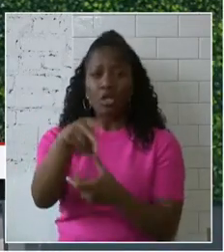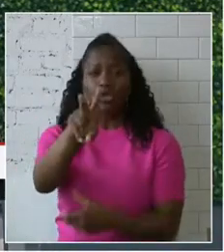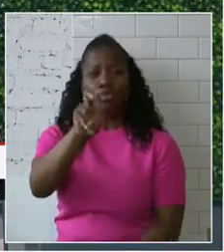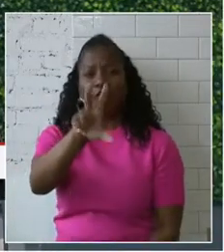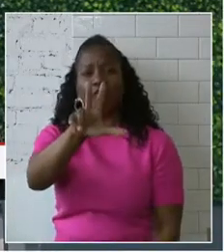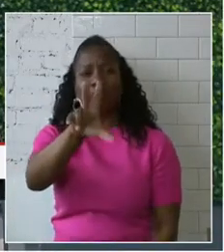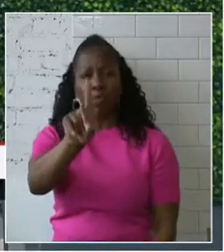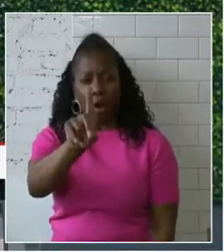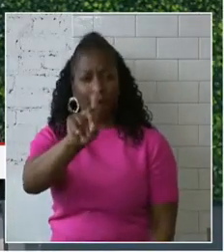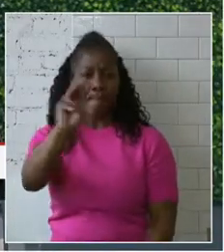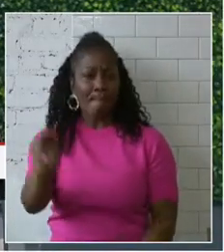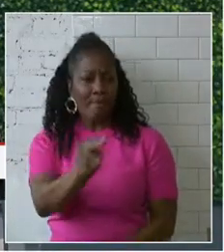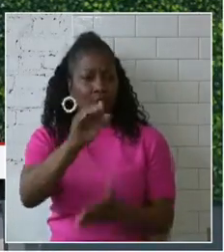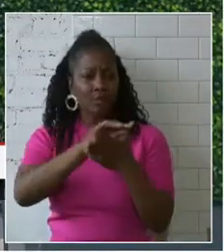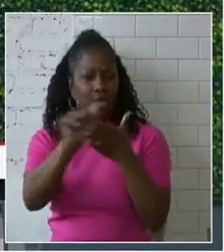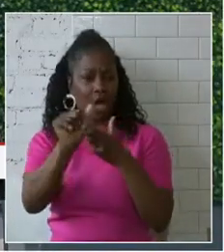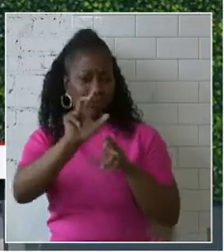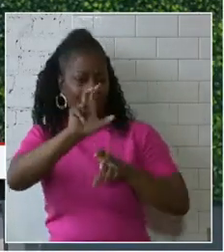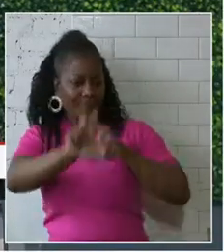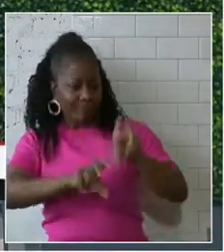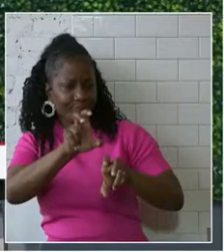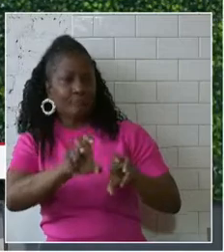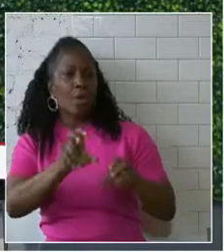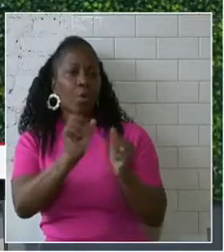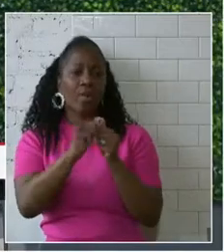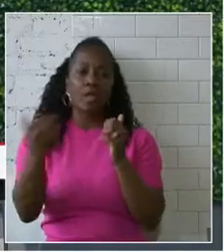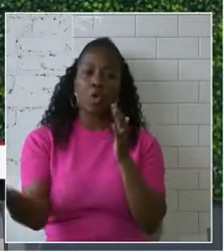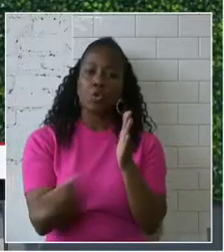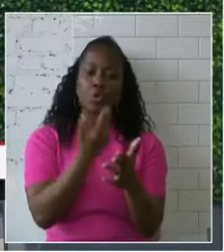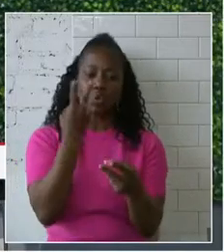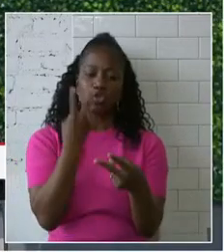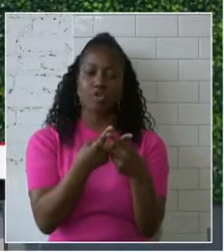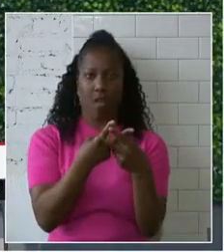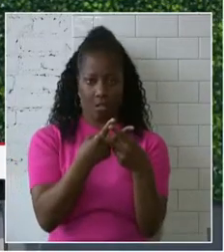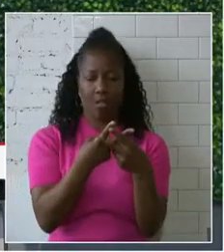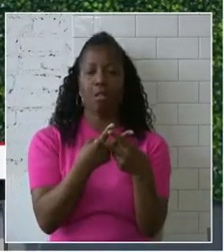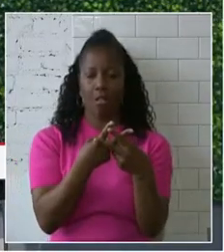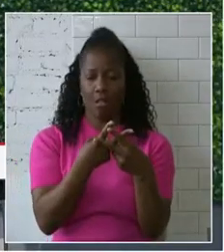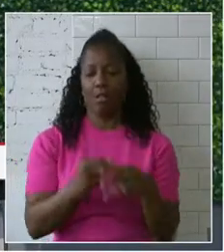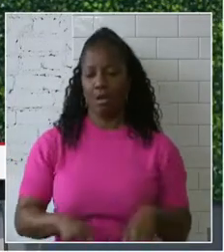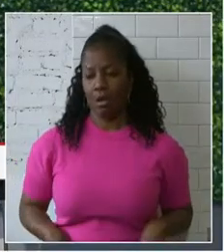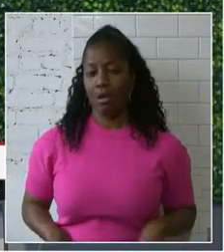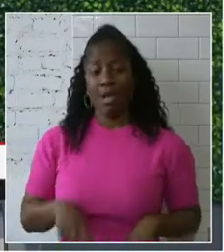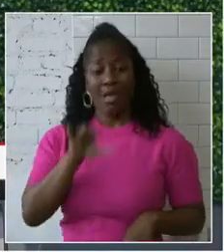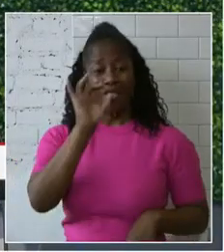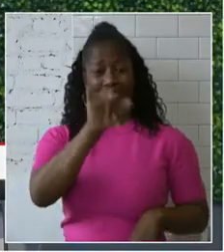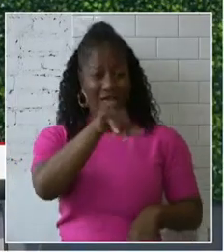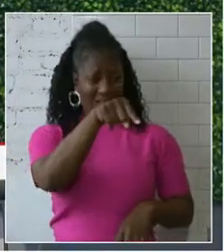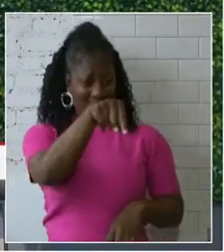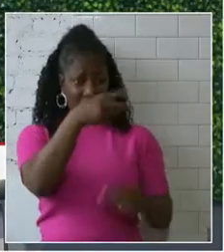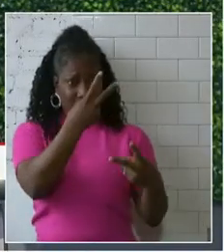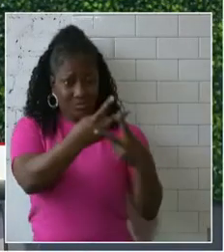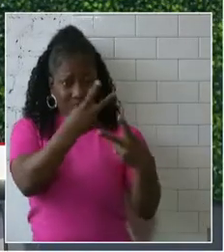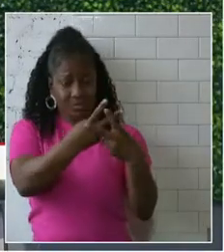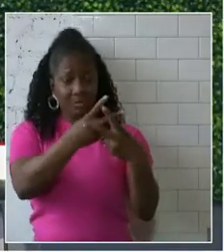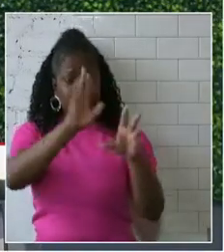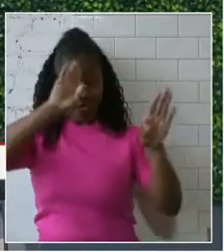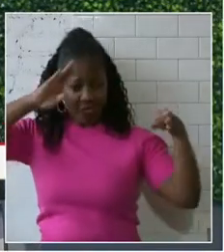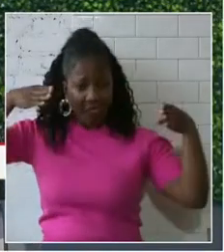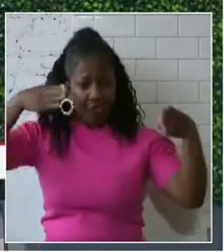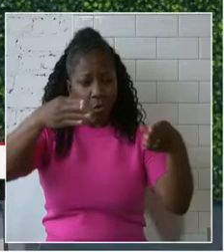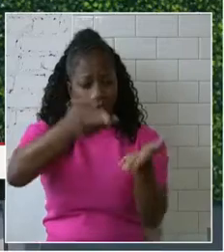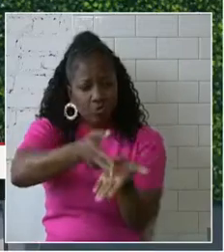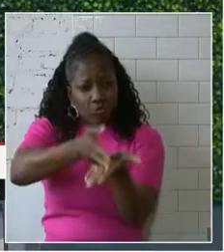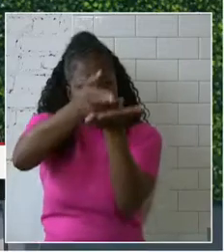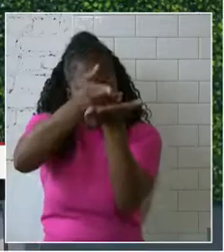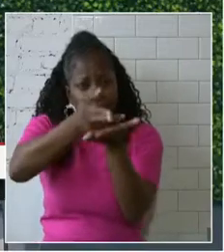$251 million investment in a new jail, a jail that is focused on